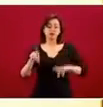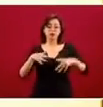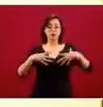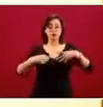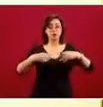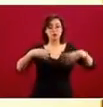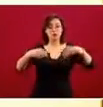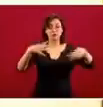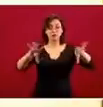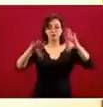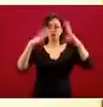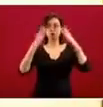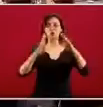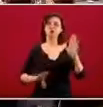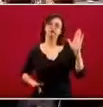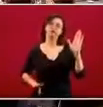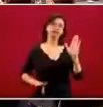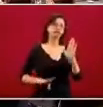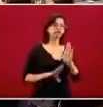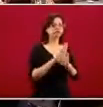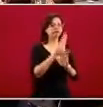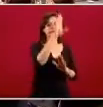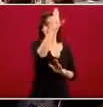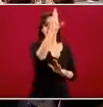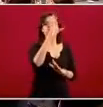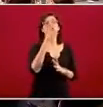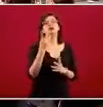proper measures, then we'll see the curve